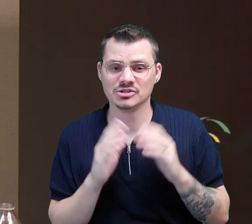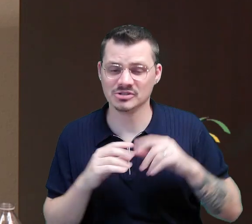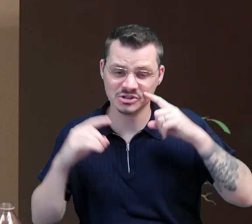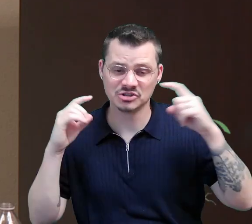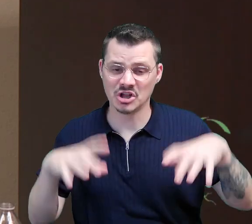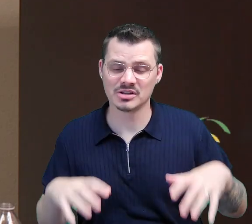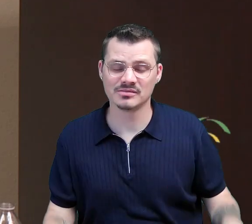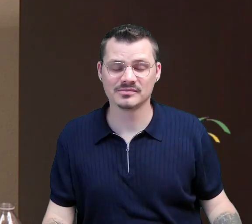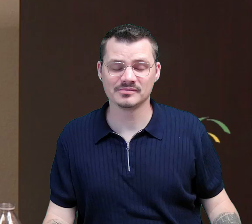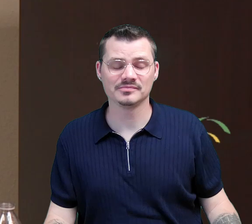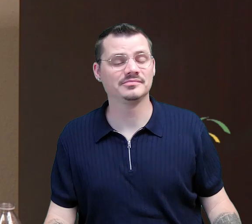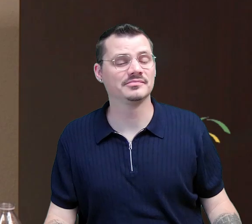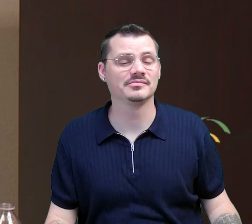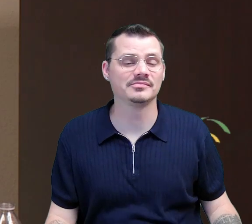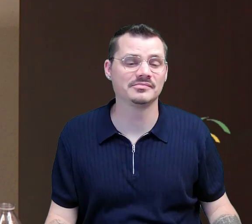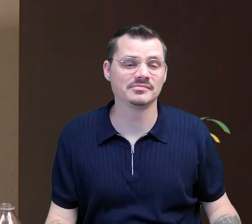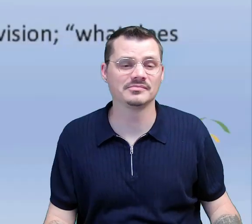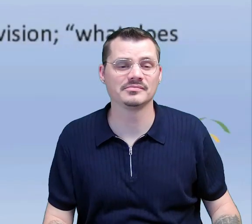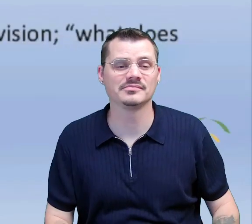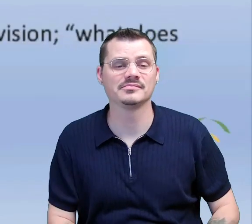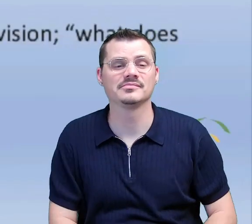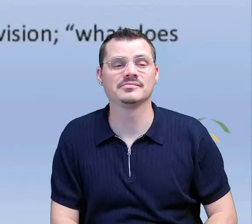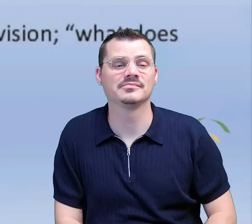It's shocking, just shocking.